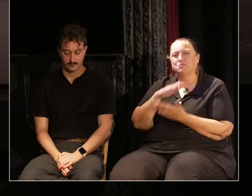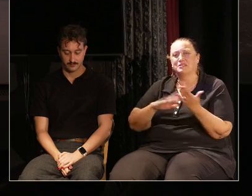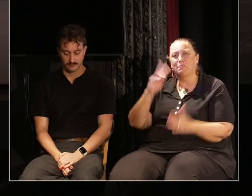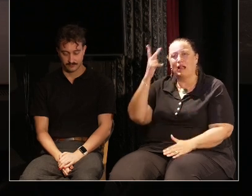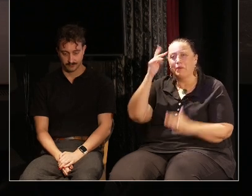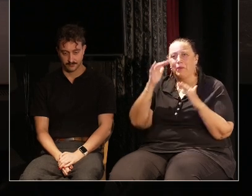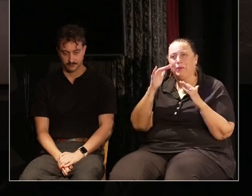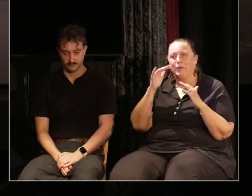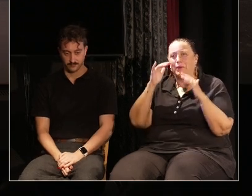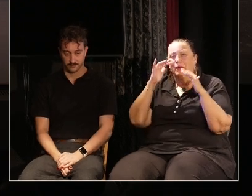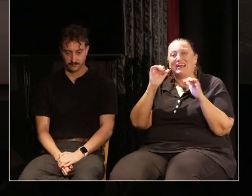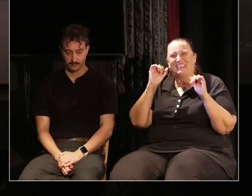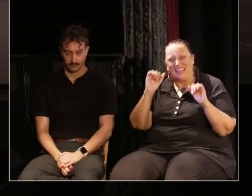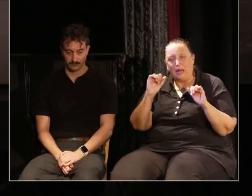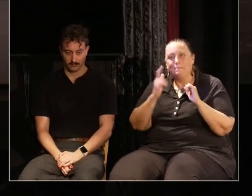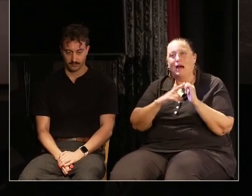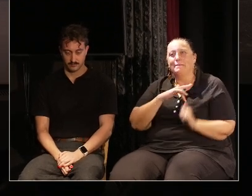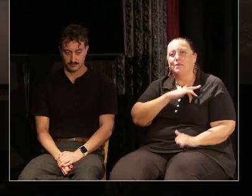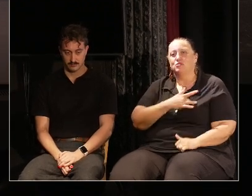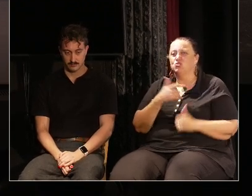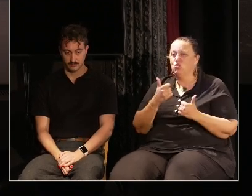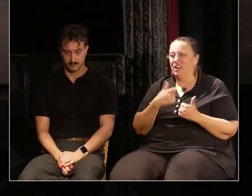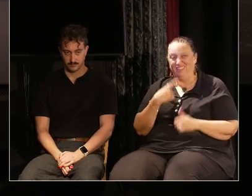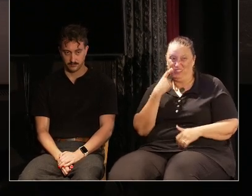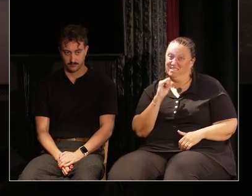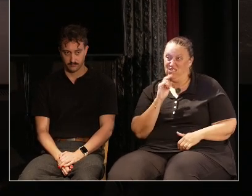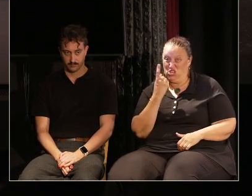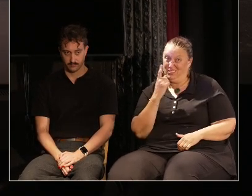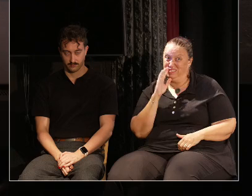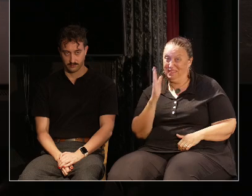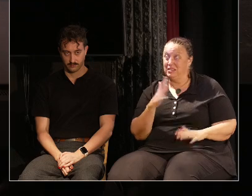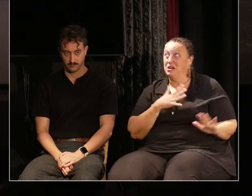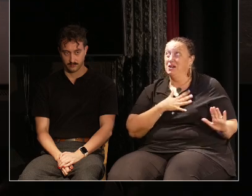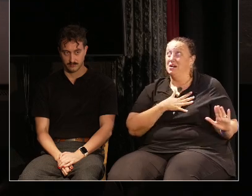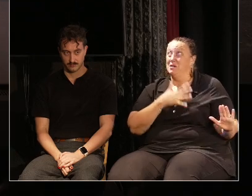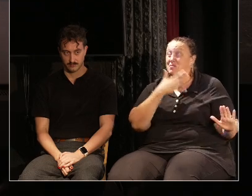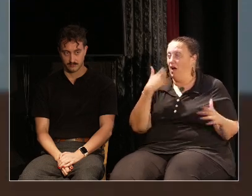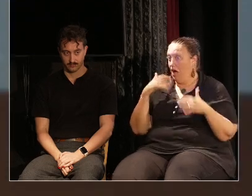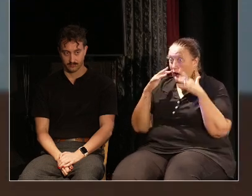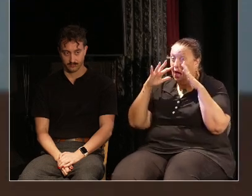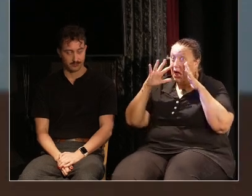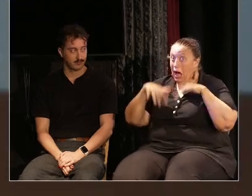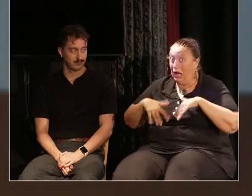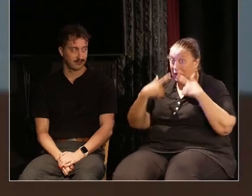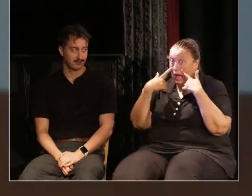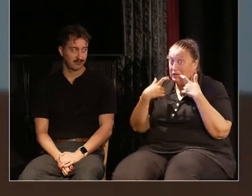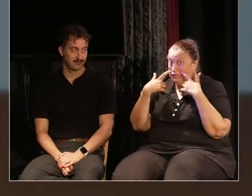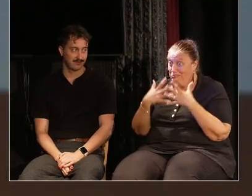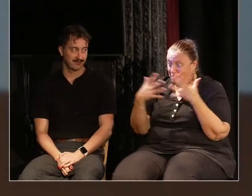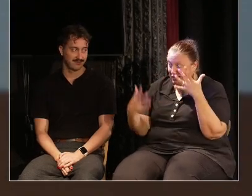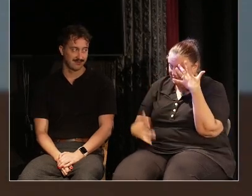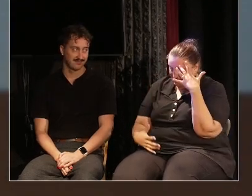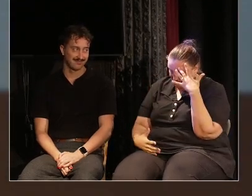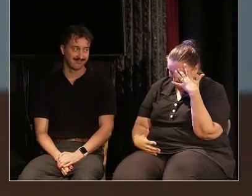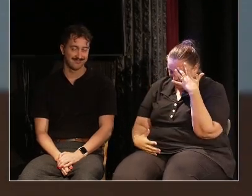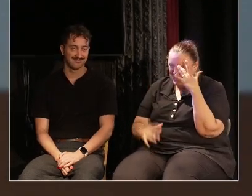emotional, but I think emotions are good because they show people that these are... your first speech. Oh yeah, It was beautiful. I didn't mean to cry that much, but